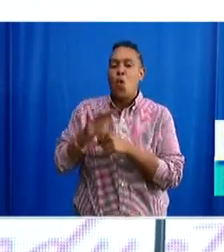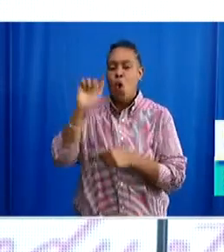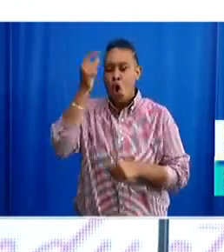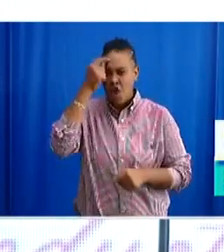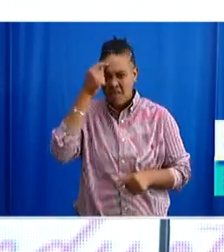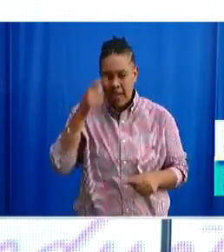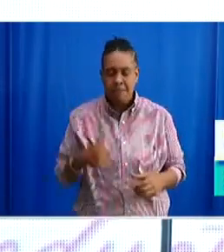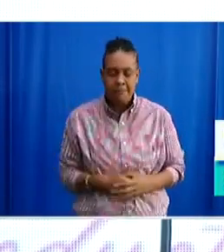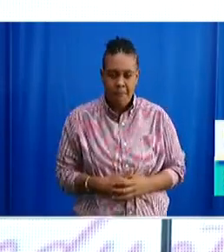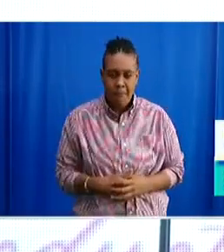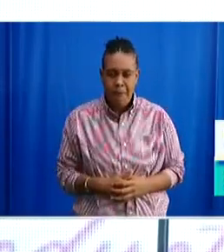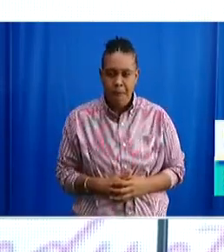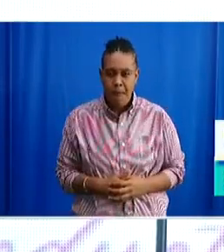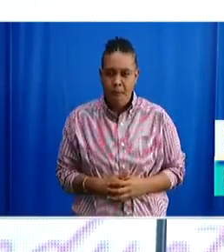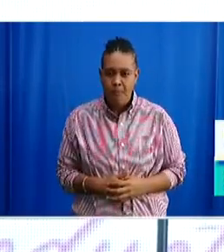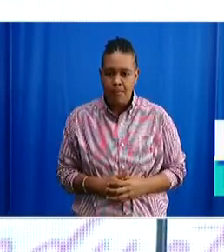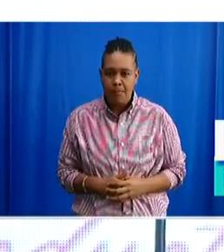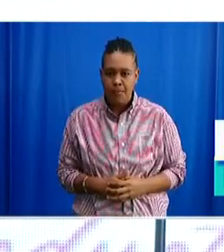Government,